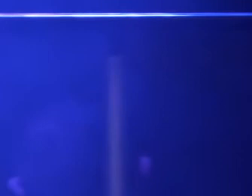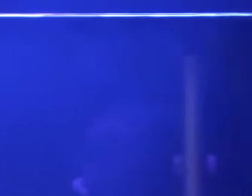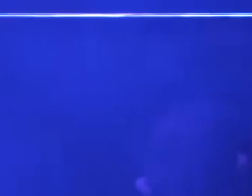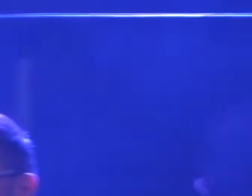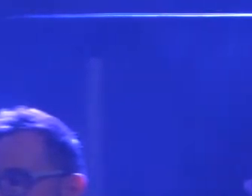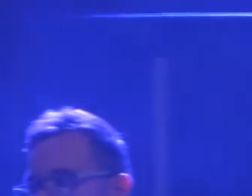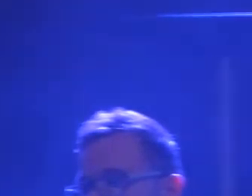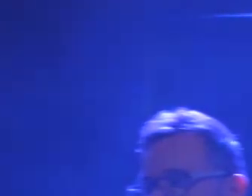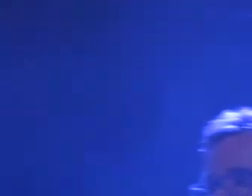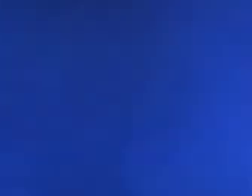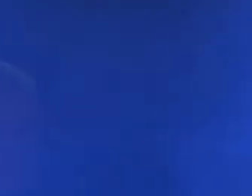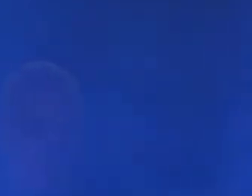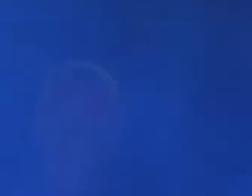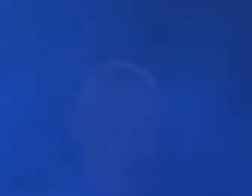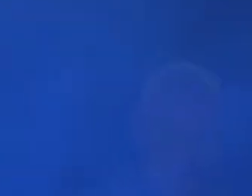but we know You're there.